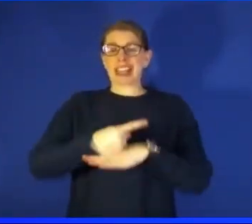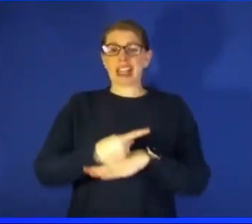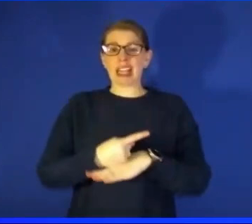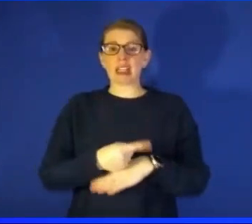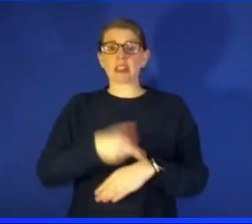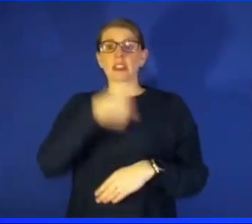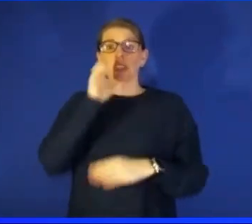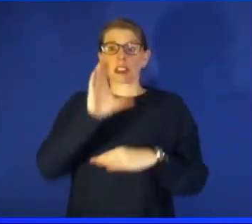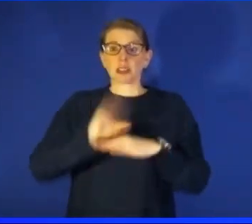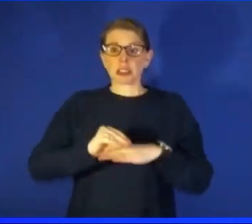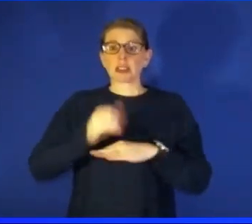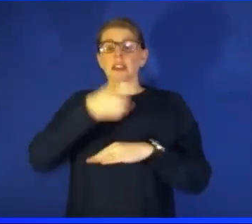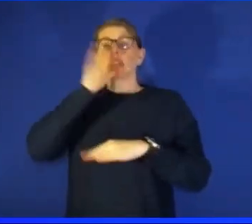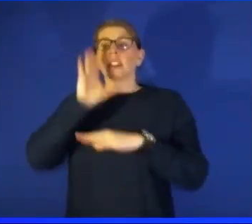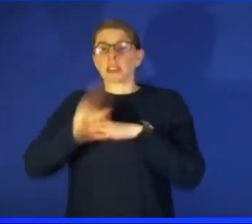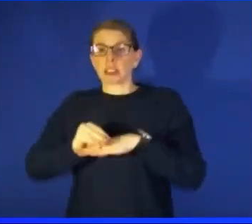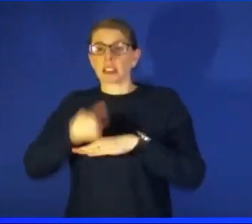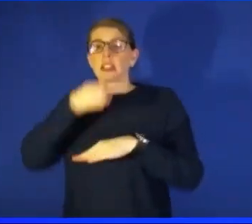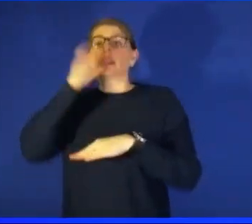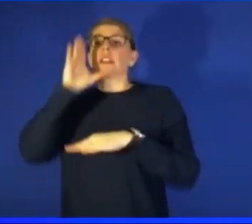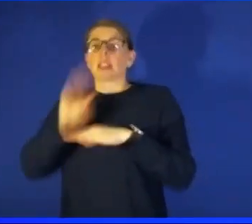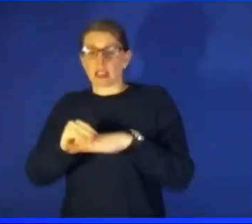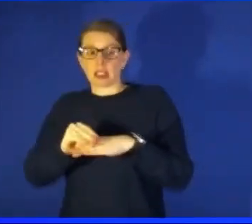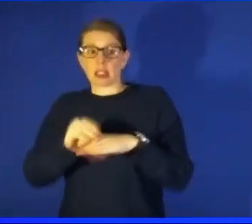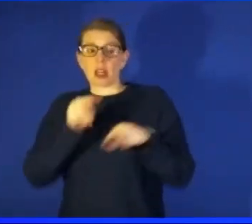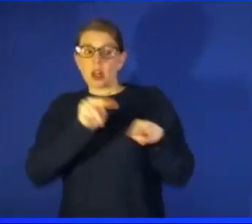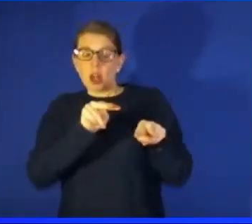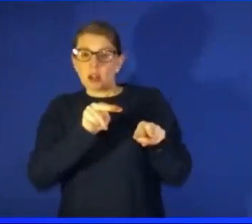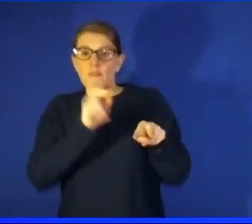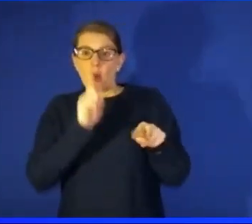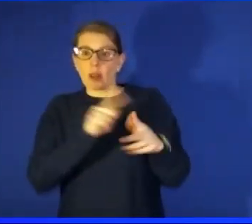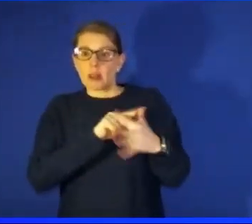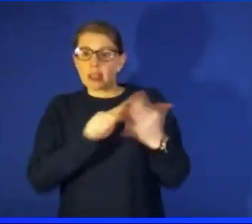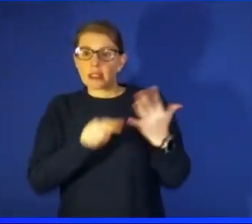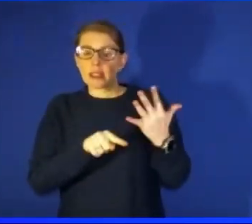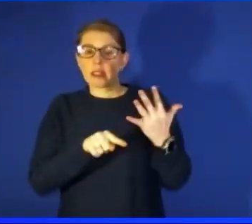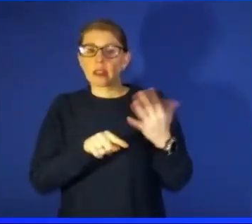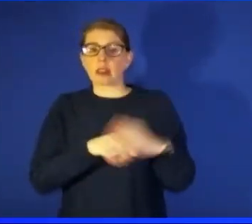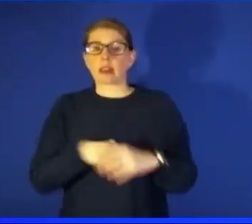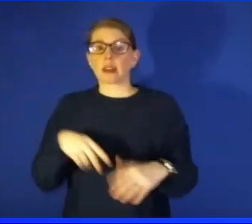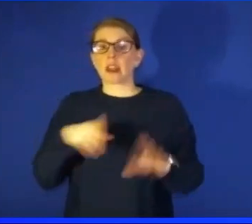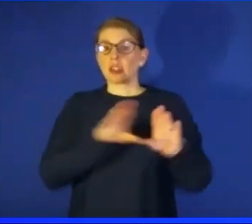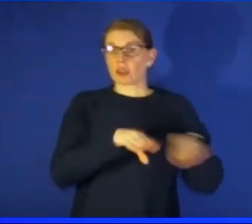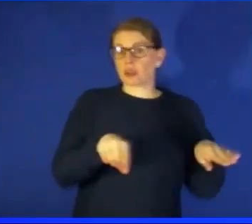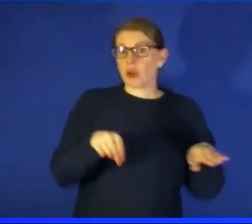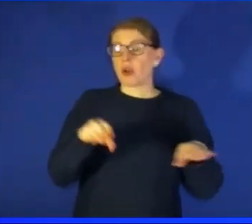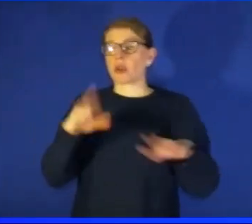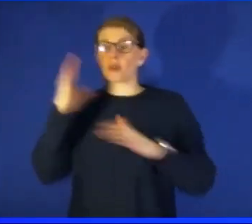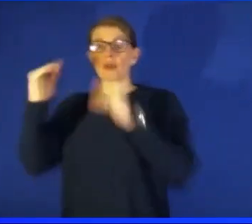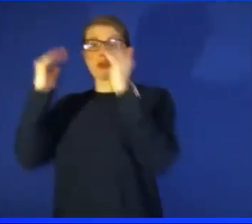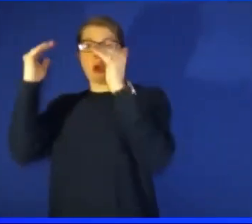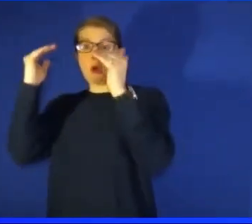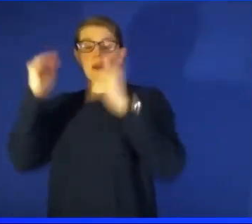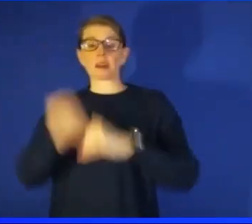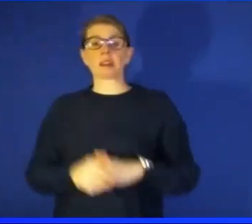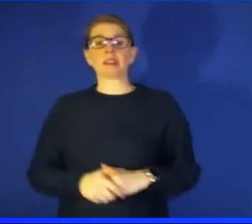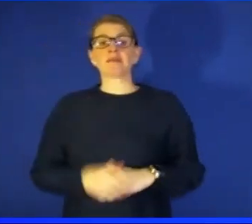water is something to kind of look out for. The difference between peds and adults from a diabetic standpoint